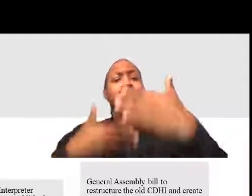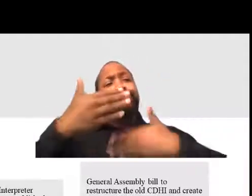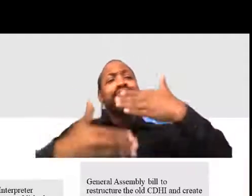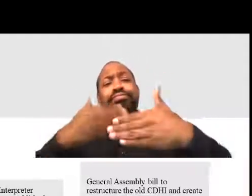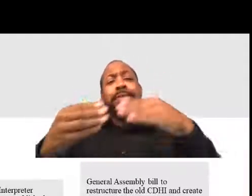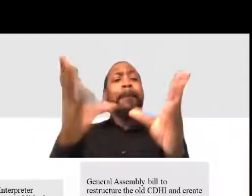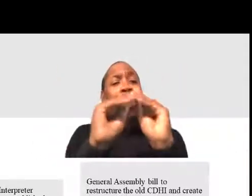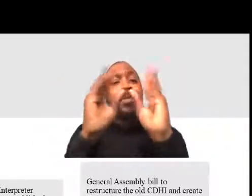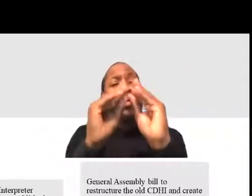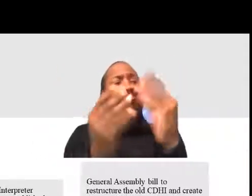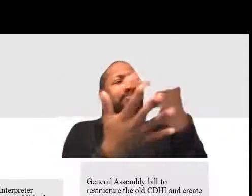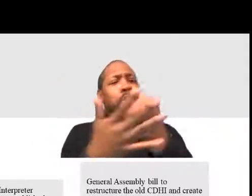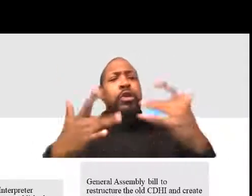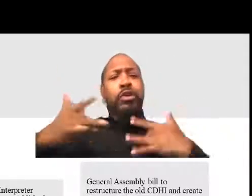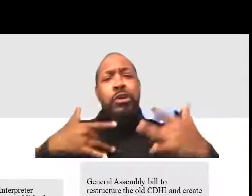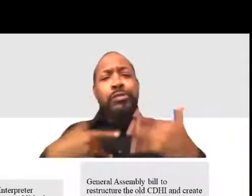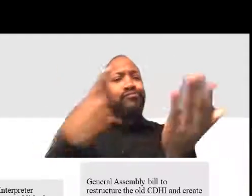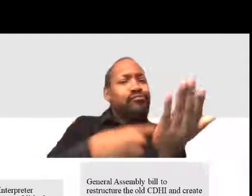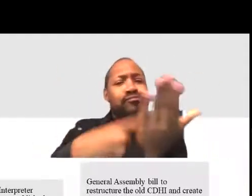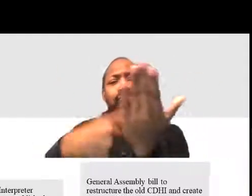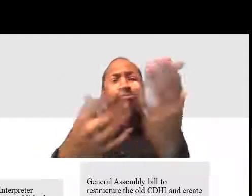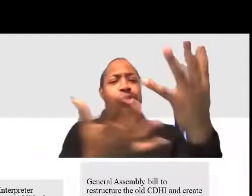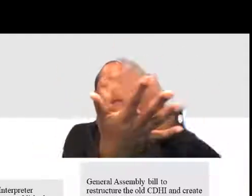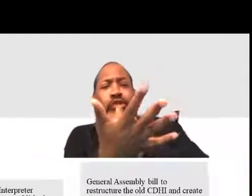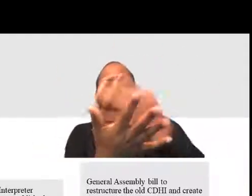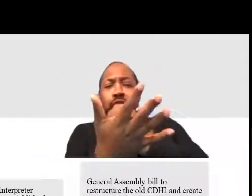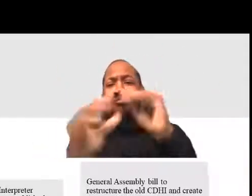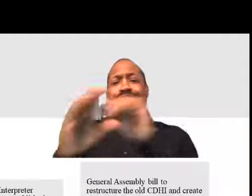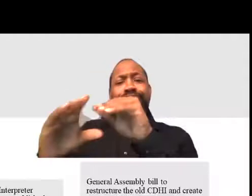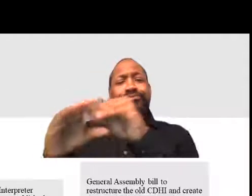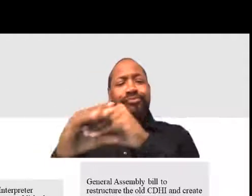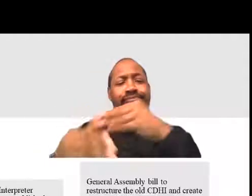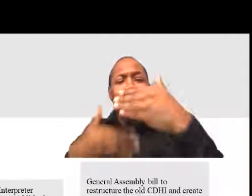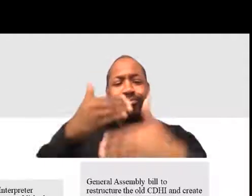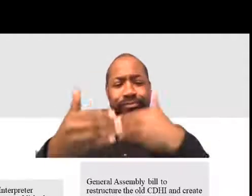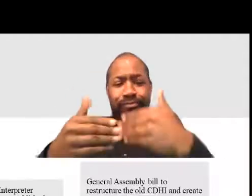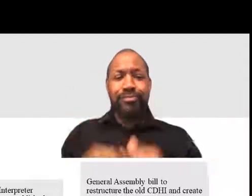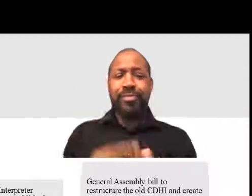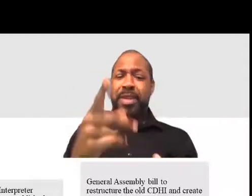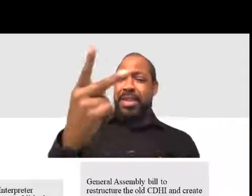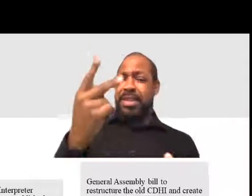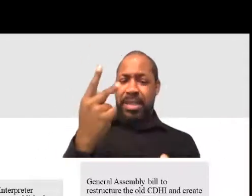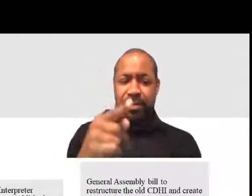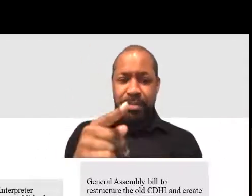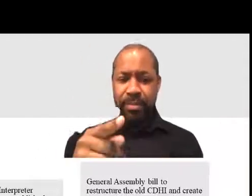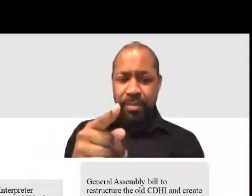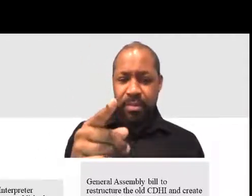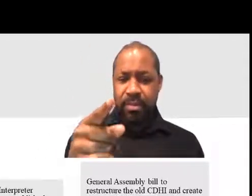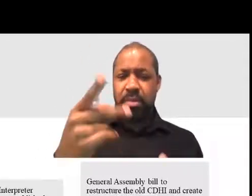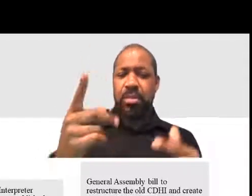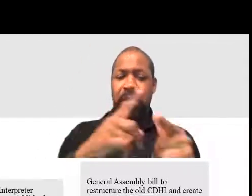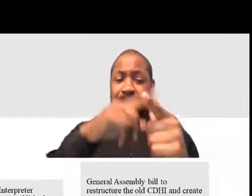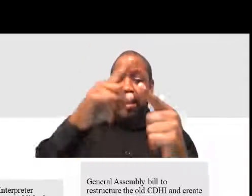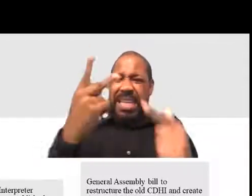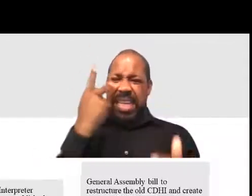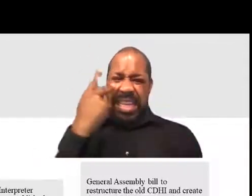that, and stored them in a file. If there were any concerns from the community, they were also stored in this file.